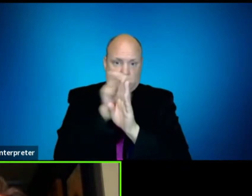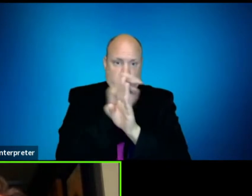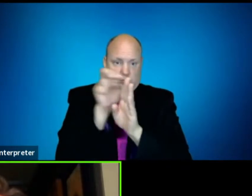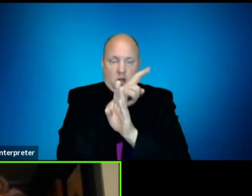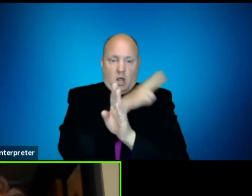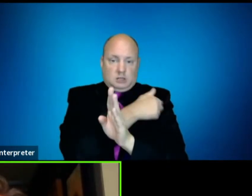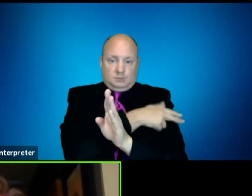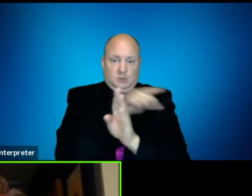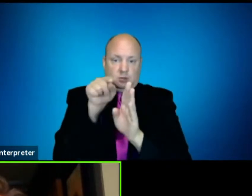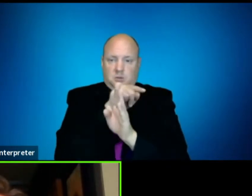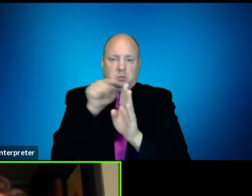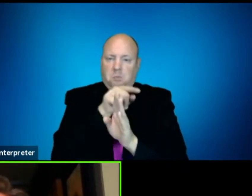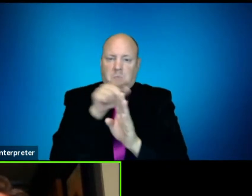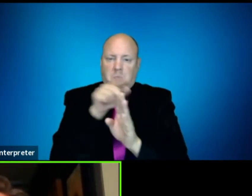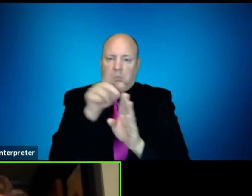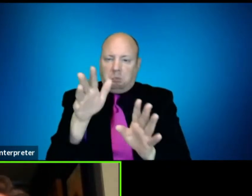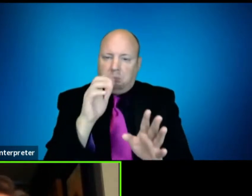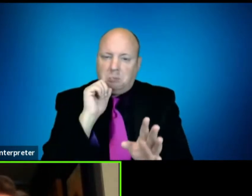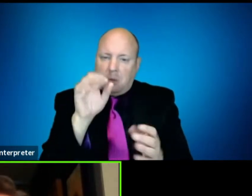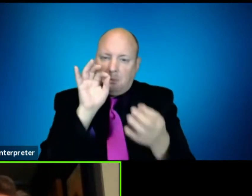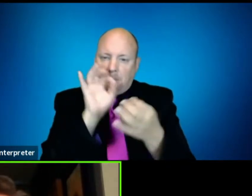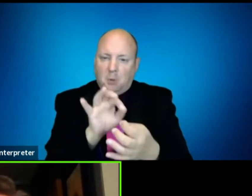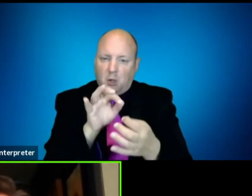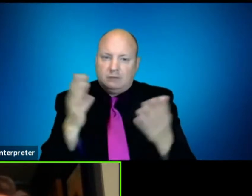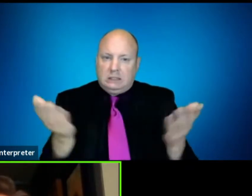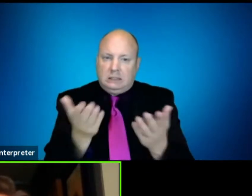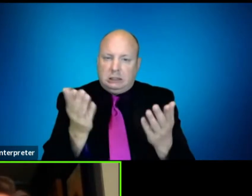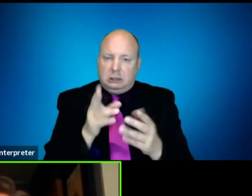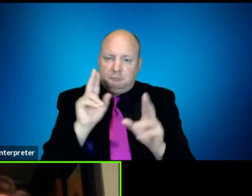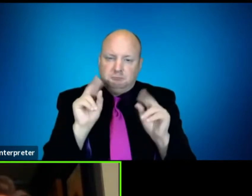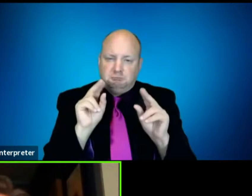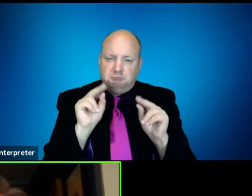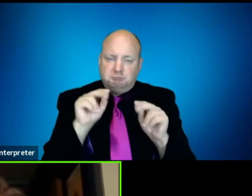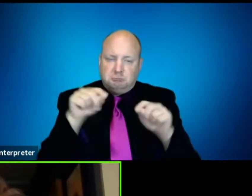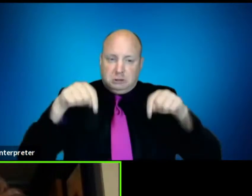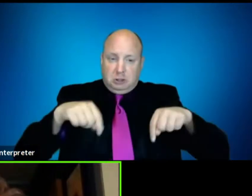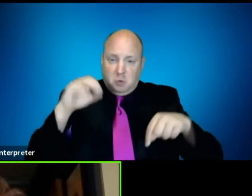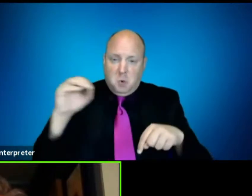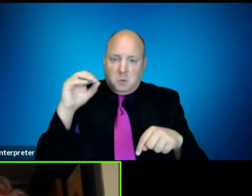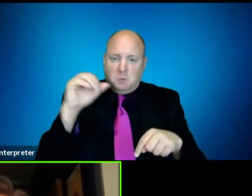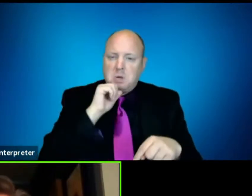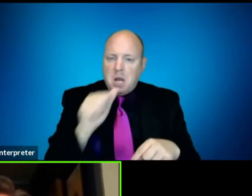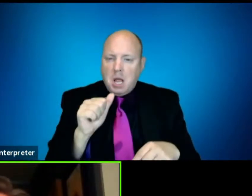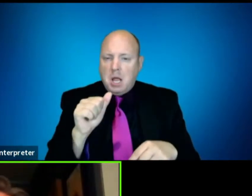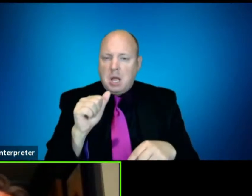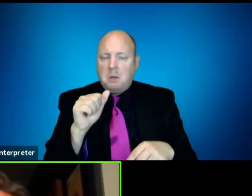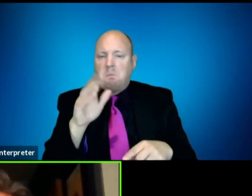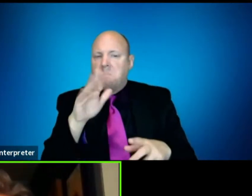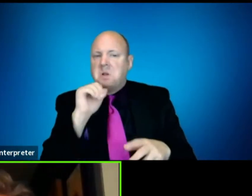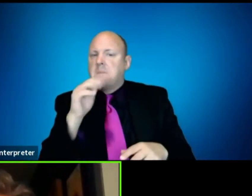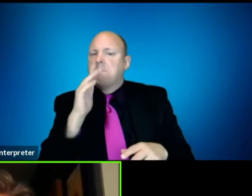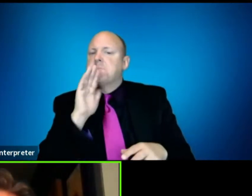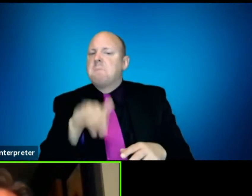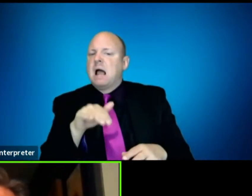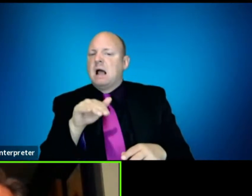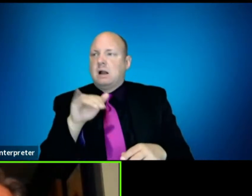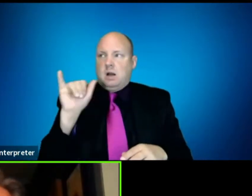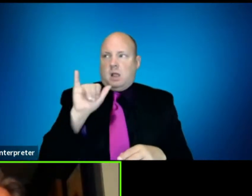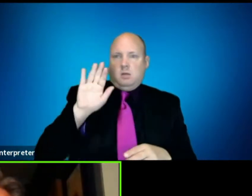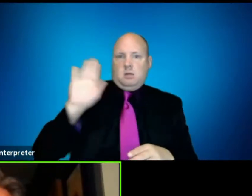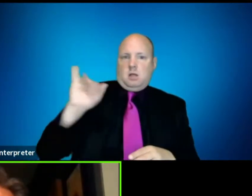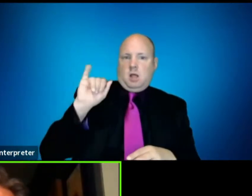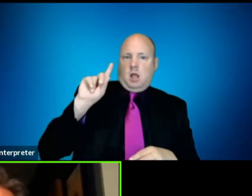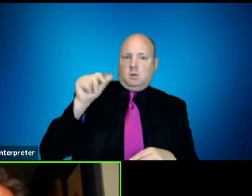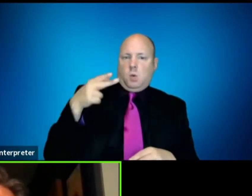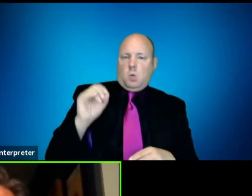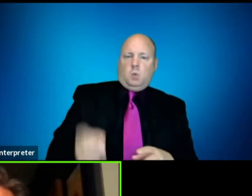are perfect here in Oregon. As I said before, we're seeing rationing of care, those cancer procedures for